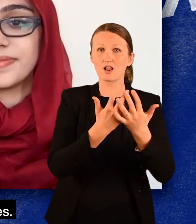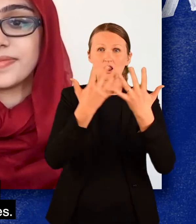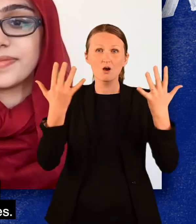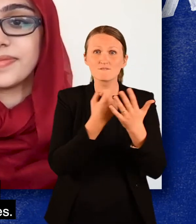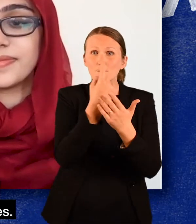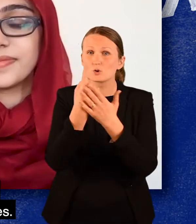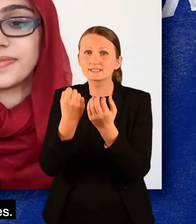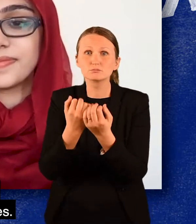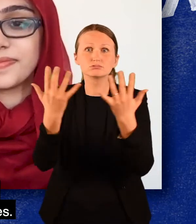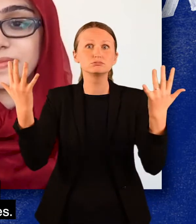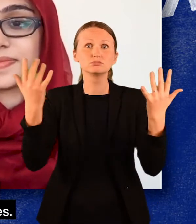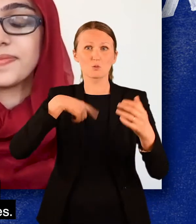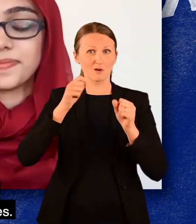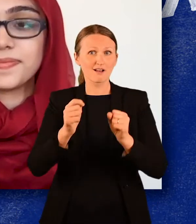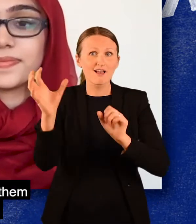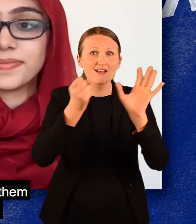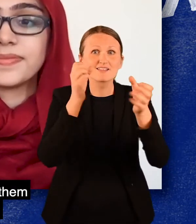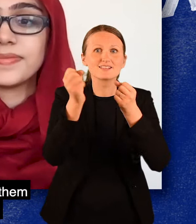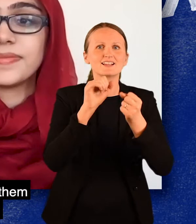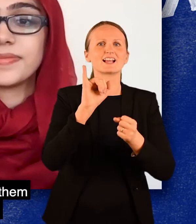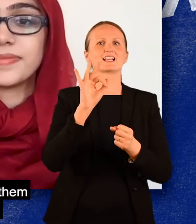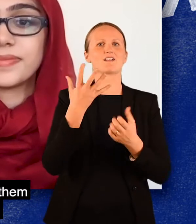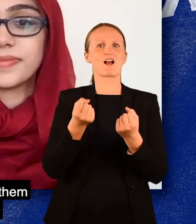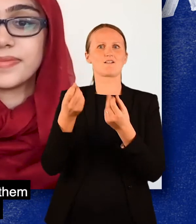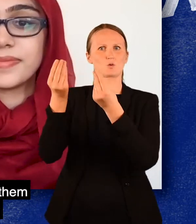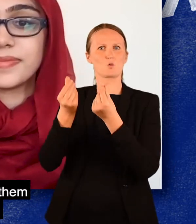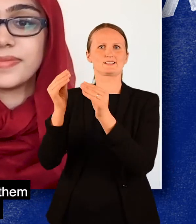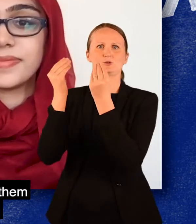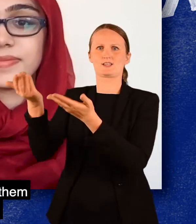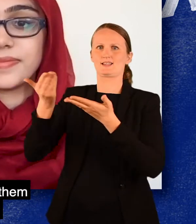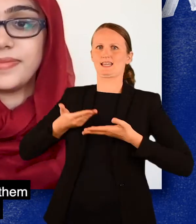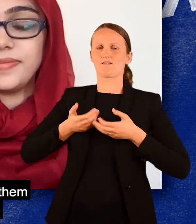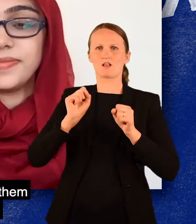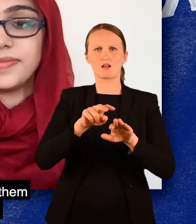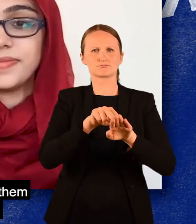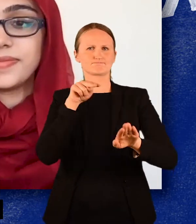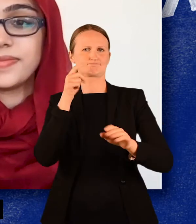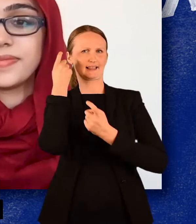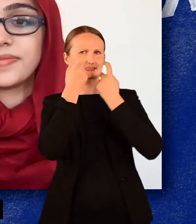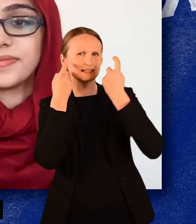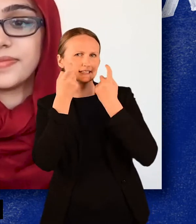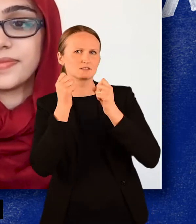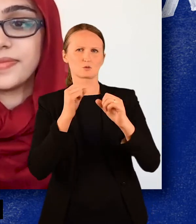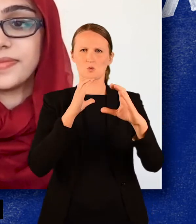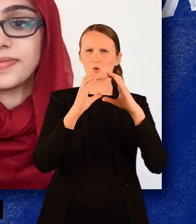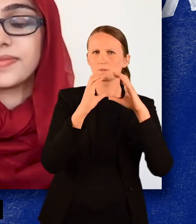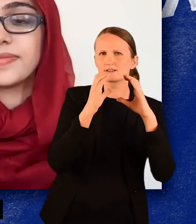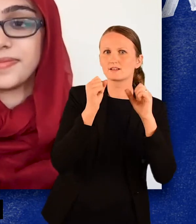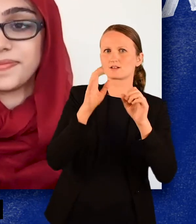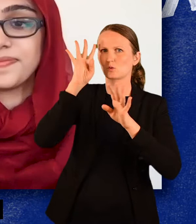work, these are incredible opportunities. But we can only make the best of them if we have a quality education that teaches critical